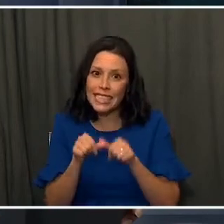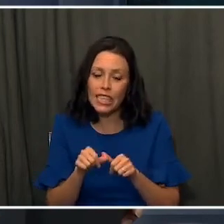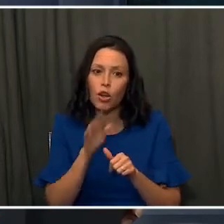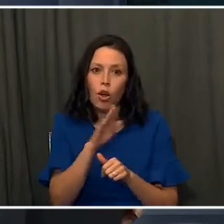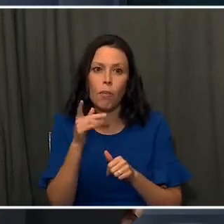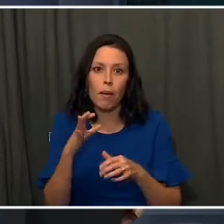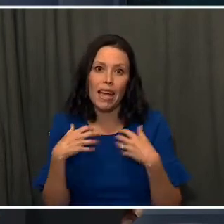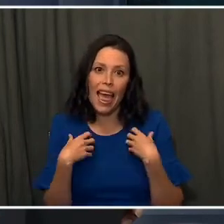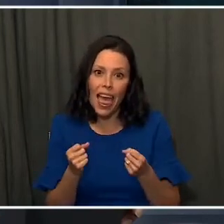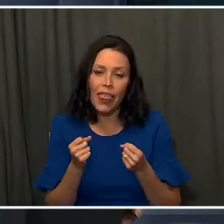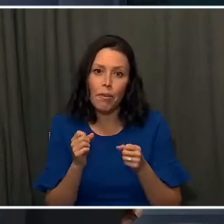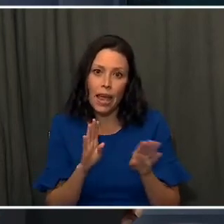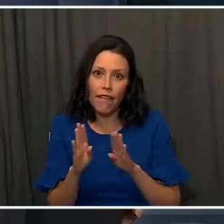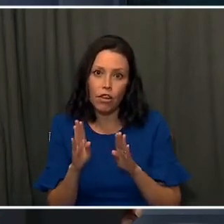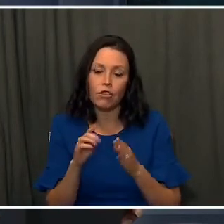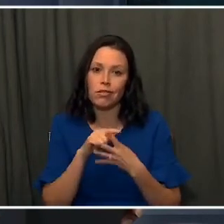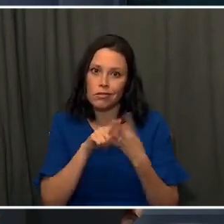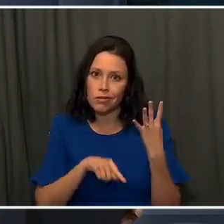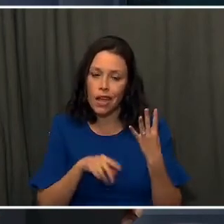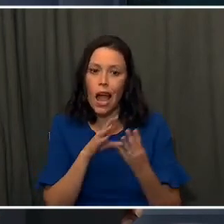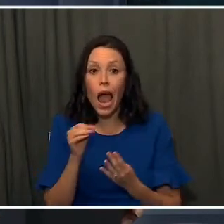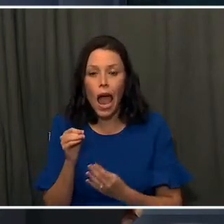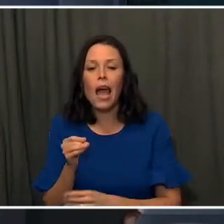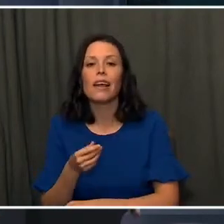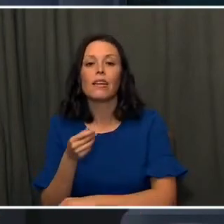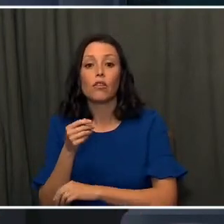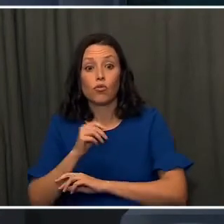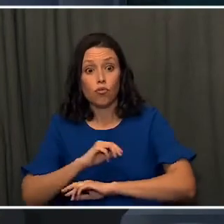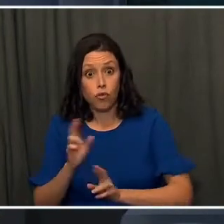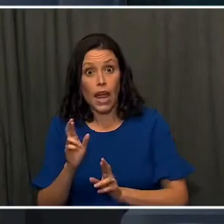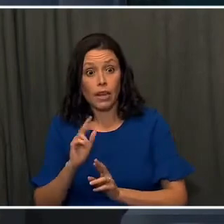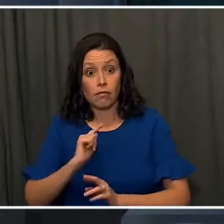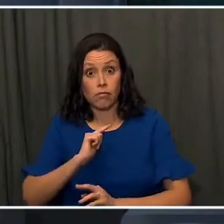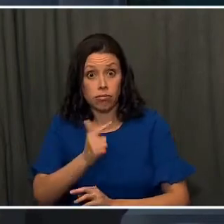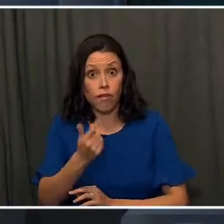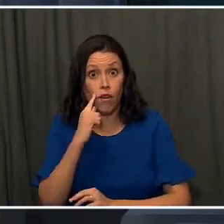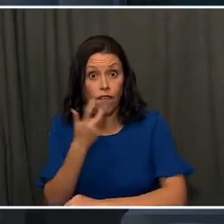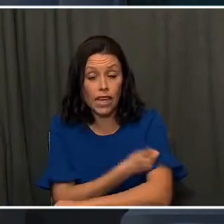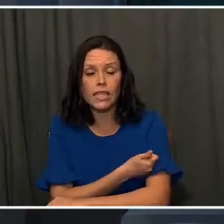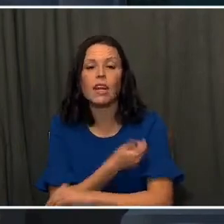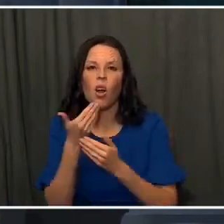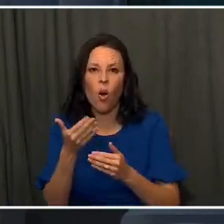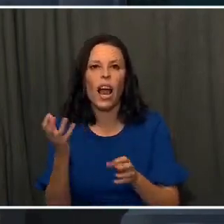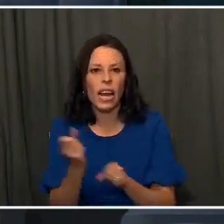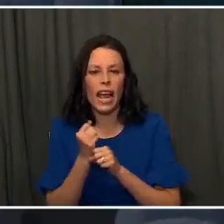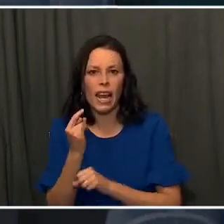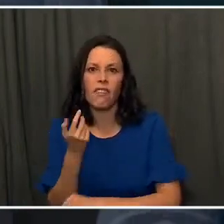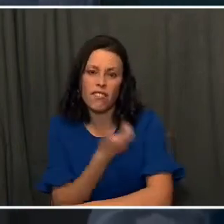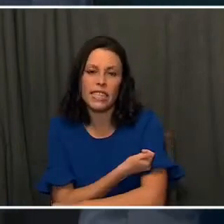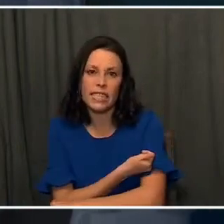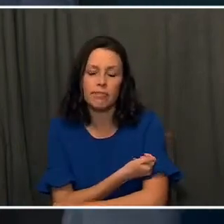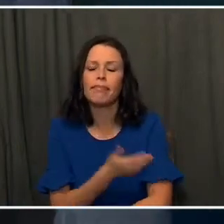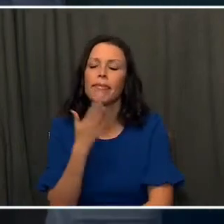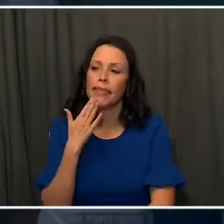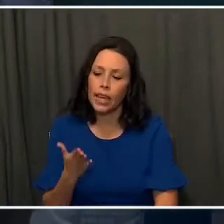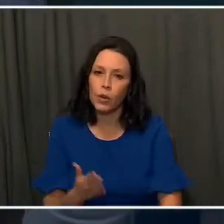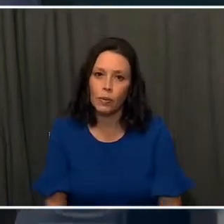public health measure and get vaccinated when the vaccine becomes available. Thank you. Thank